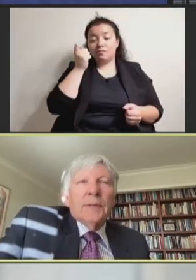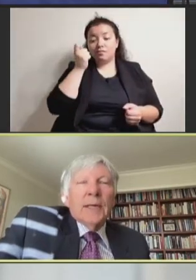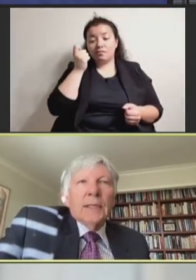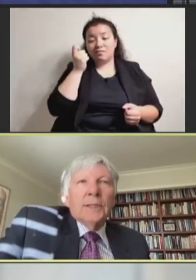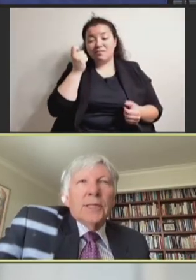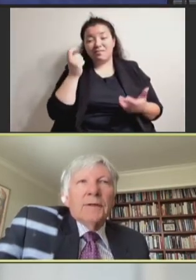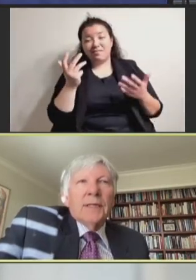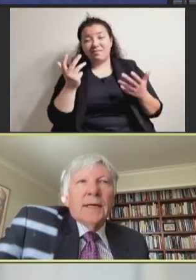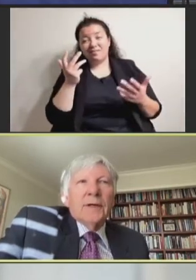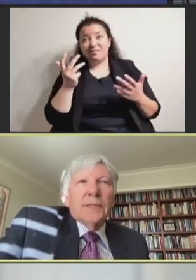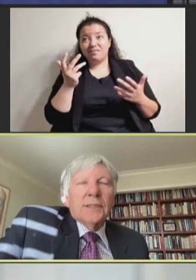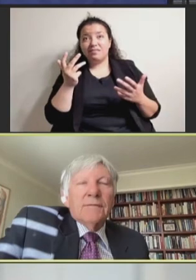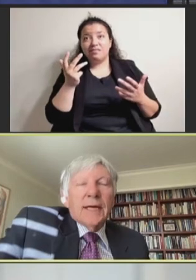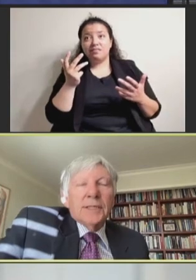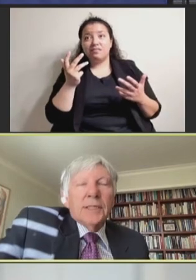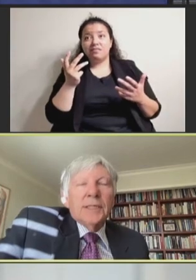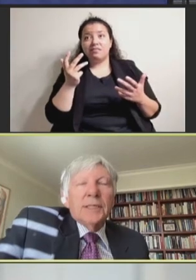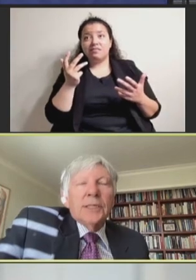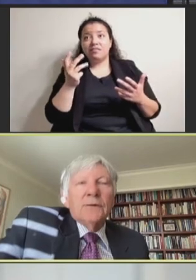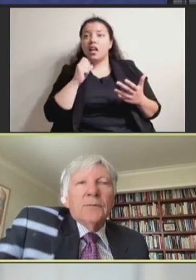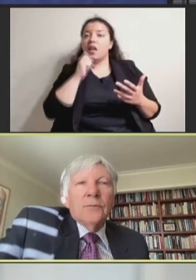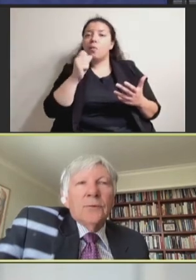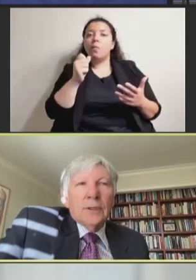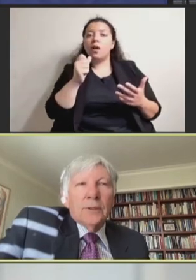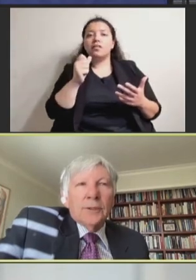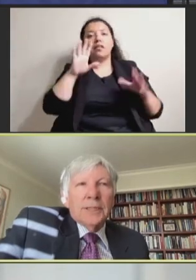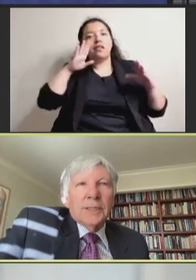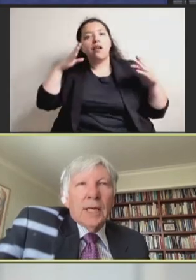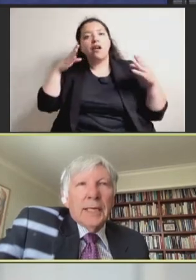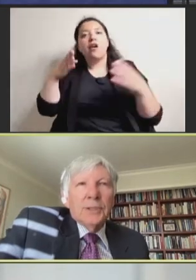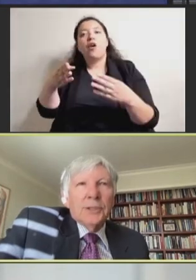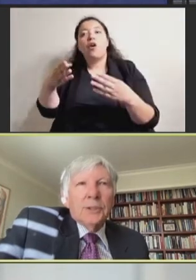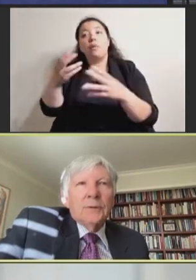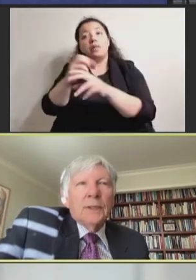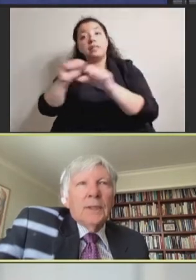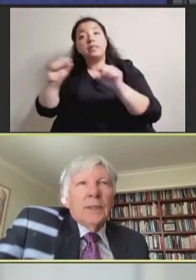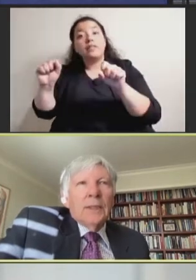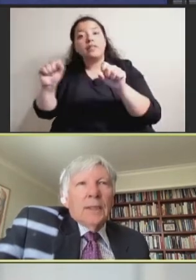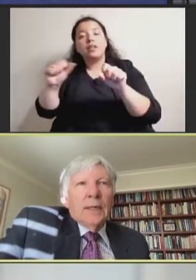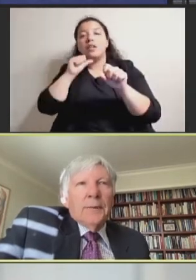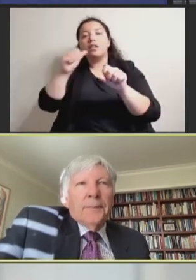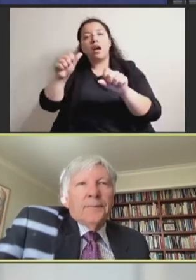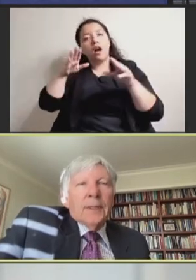information about the safety and efficacy of vaccines. They were more closely tied to